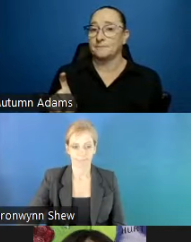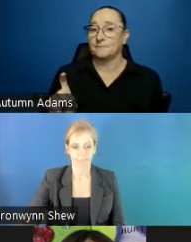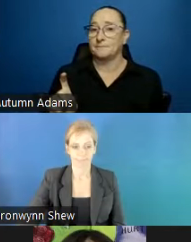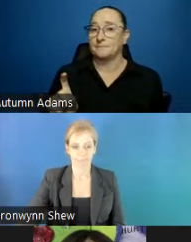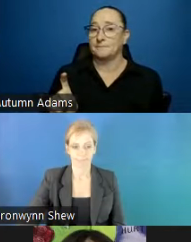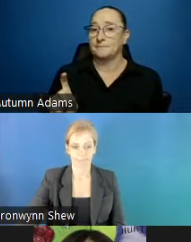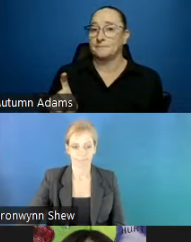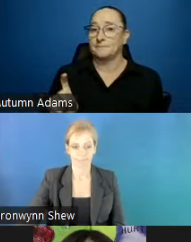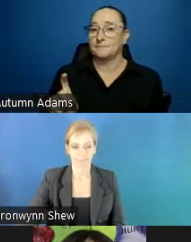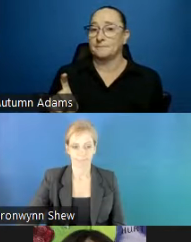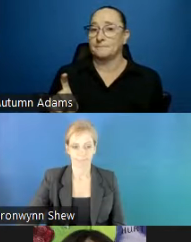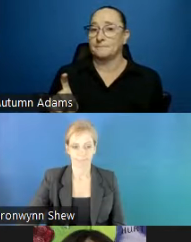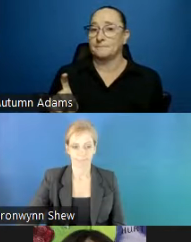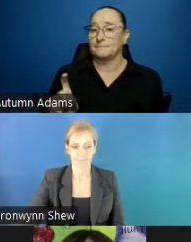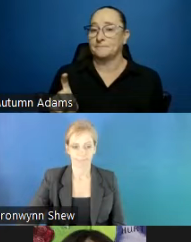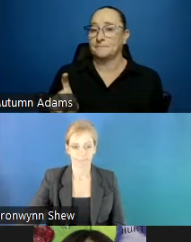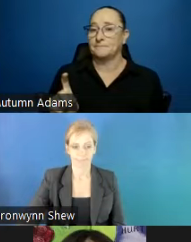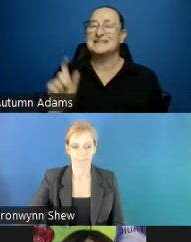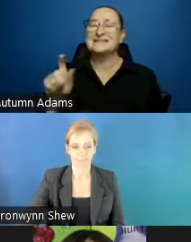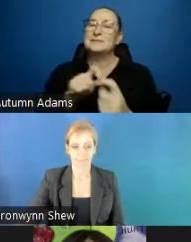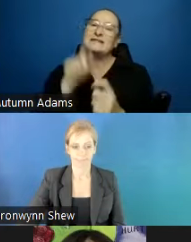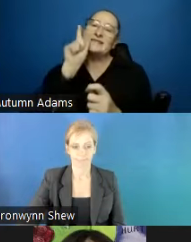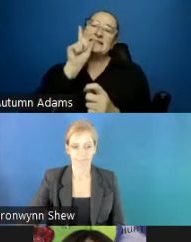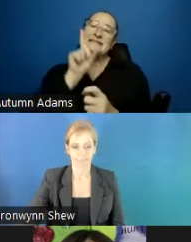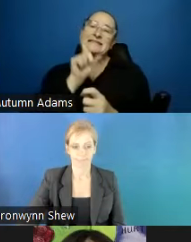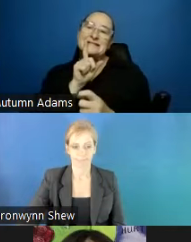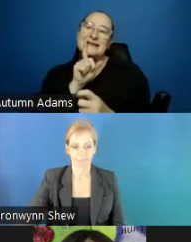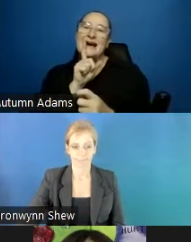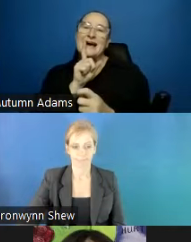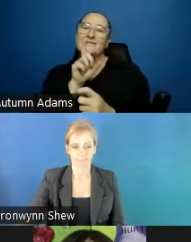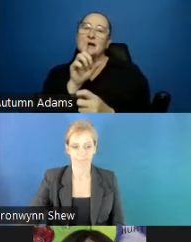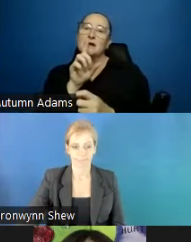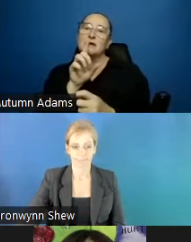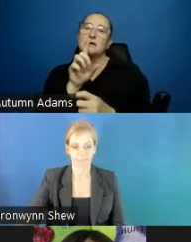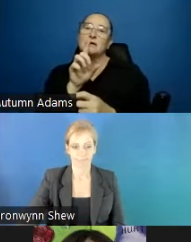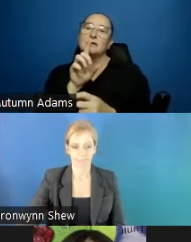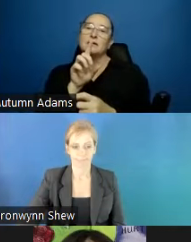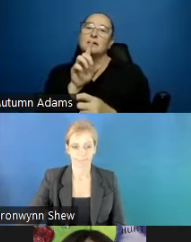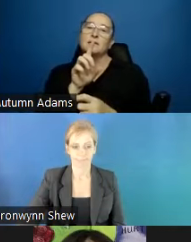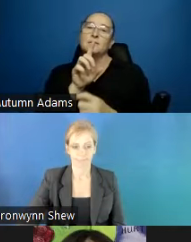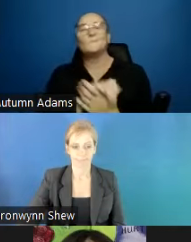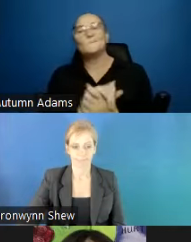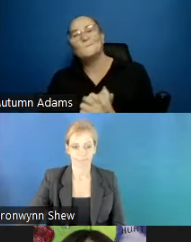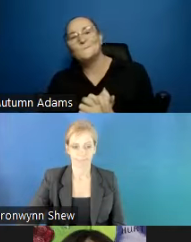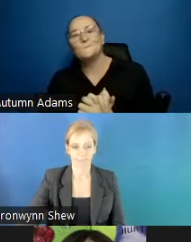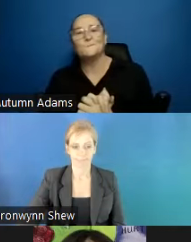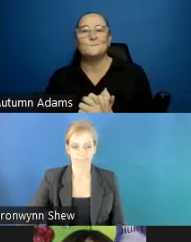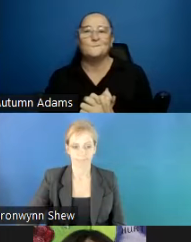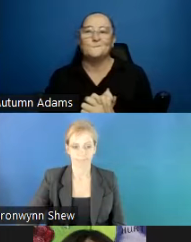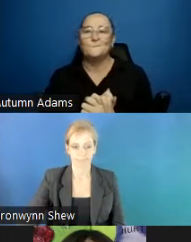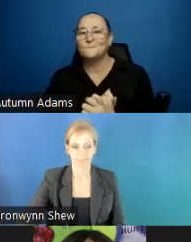I'm not sure. I don't know what the exact answer is for that regarding human trafficking. I'm not